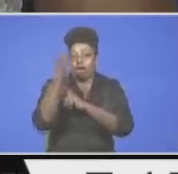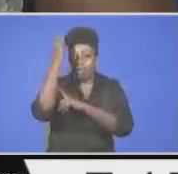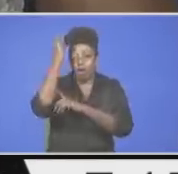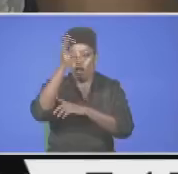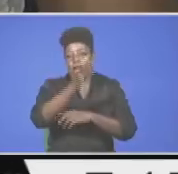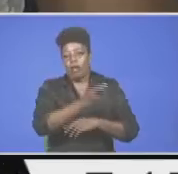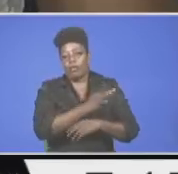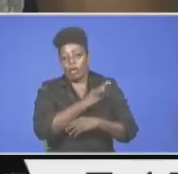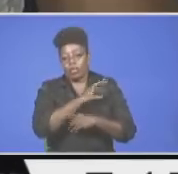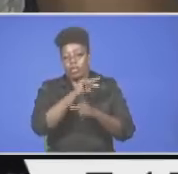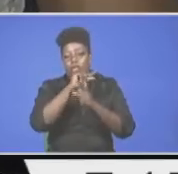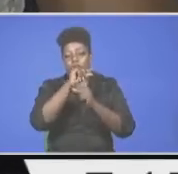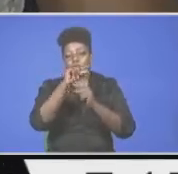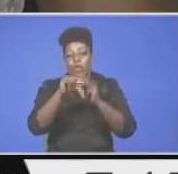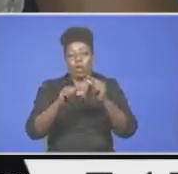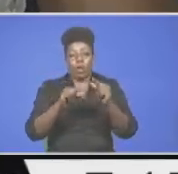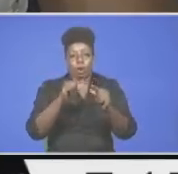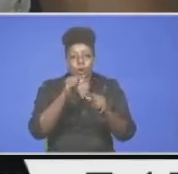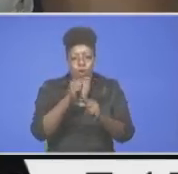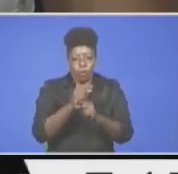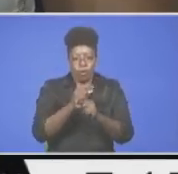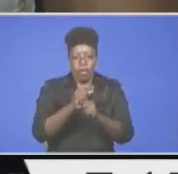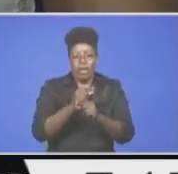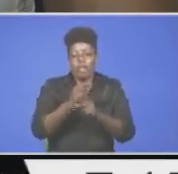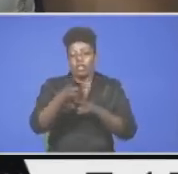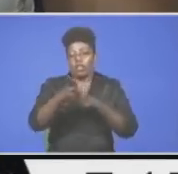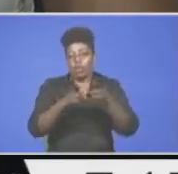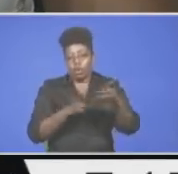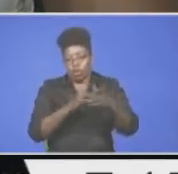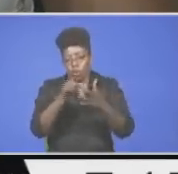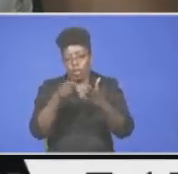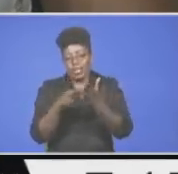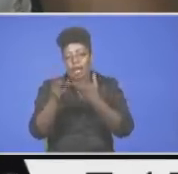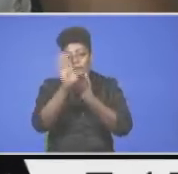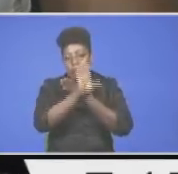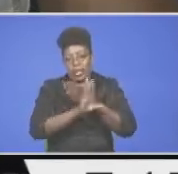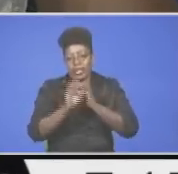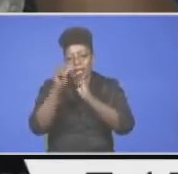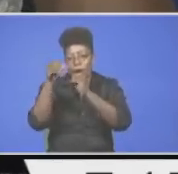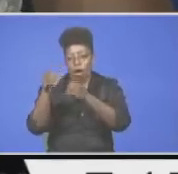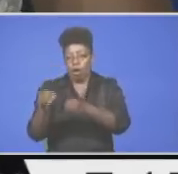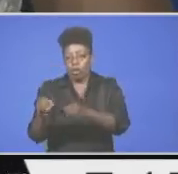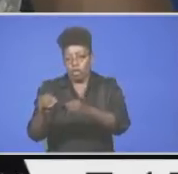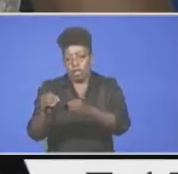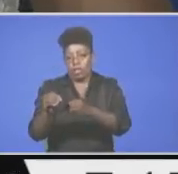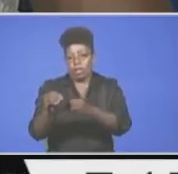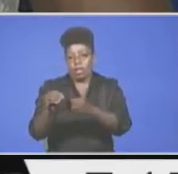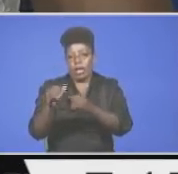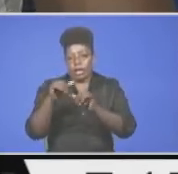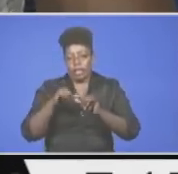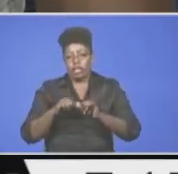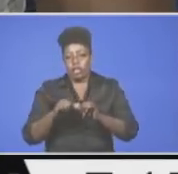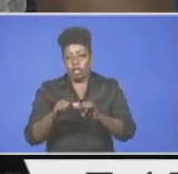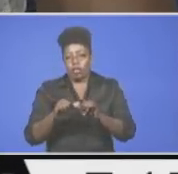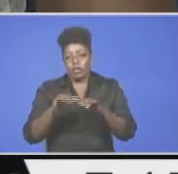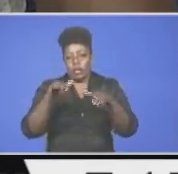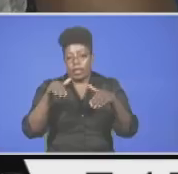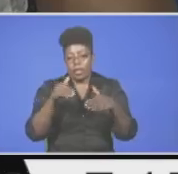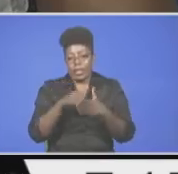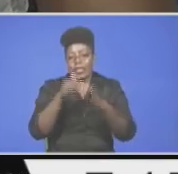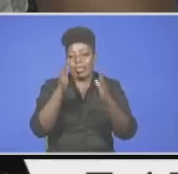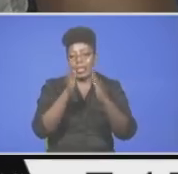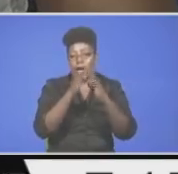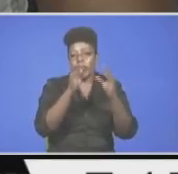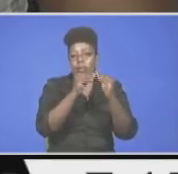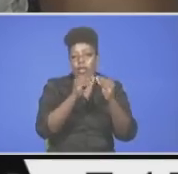Ferreira, said the global effort to control pollution centers and protect our oceans continues. He announced, meantime, that a town meeting will be